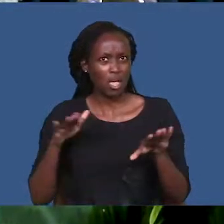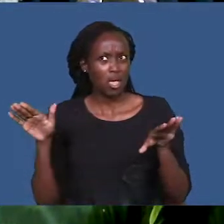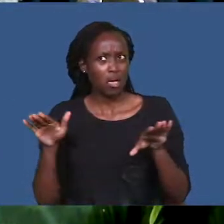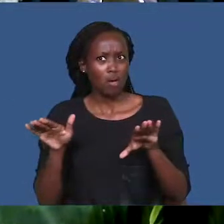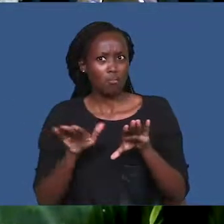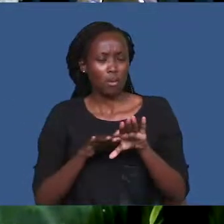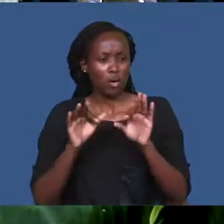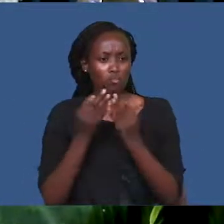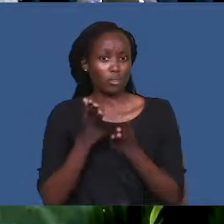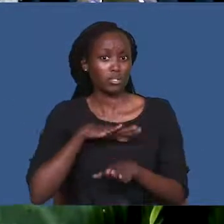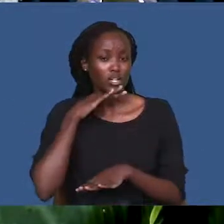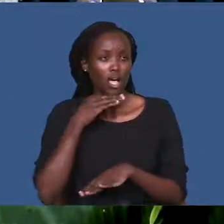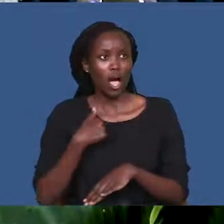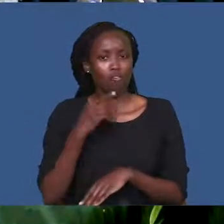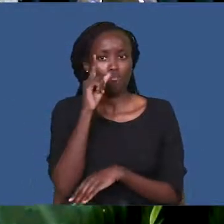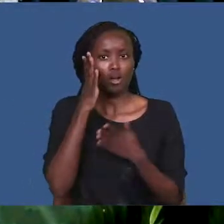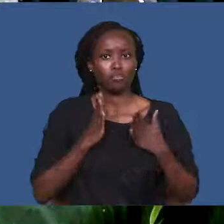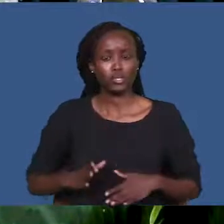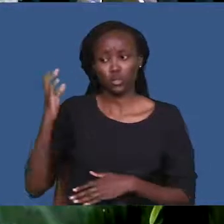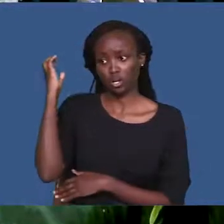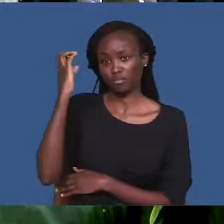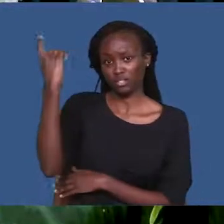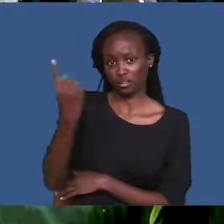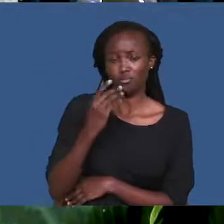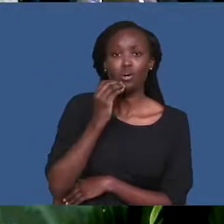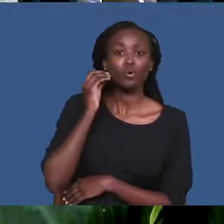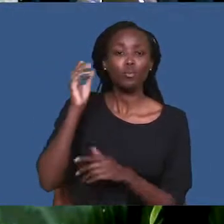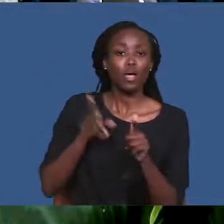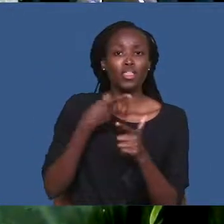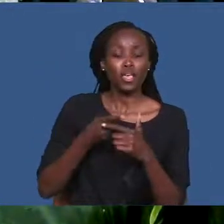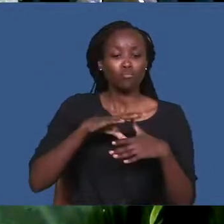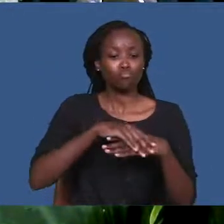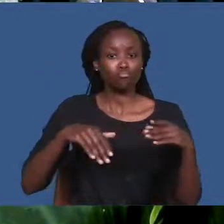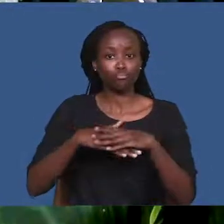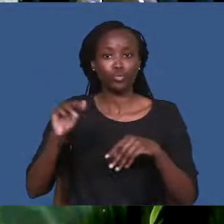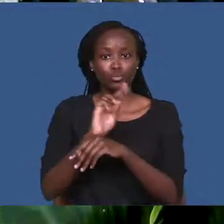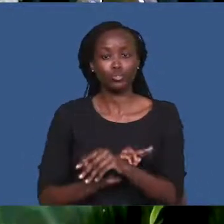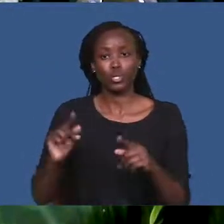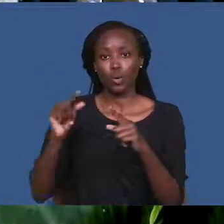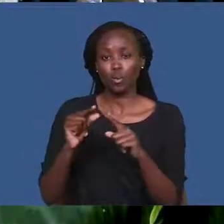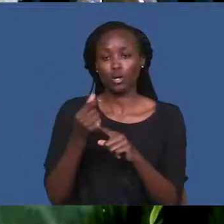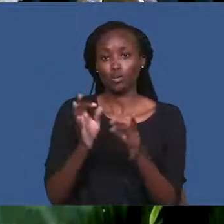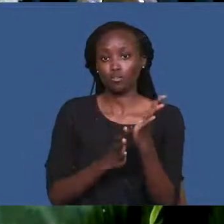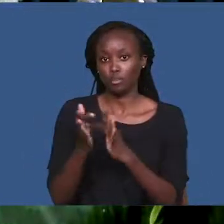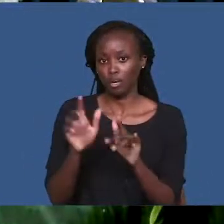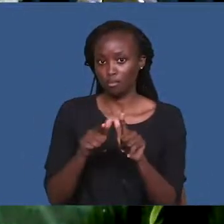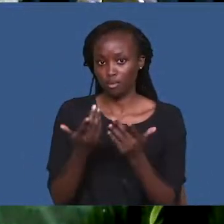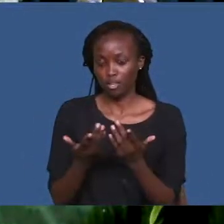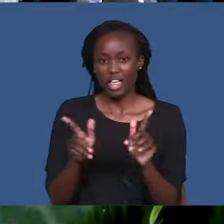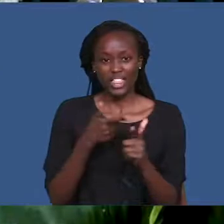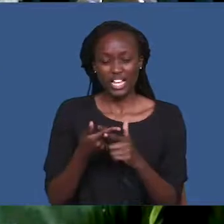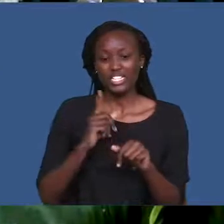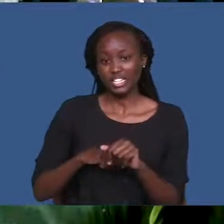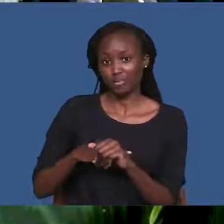our house or to our home, and he comforted us with these words. And from then on, I adopted